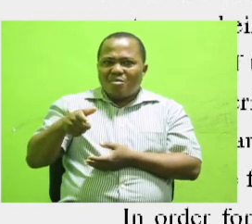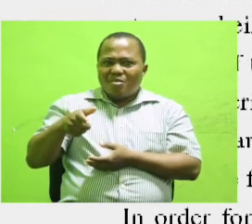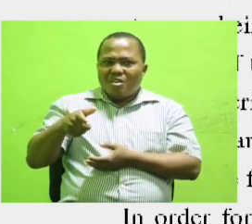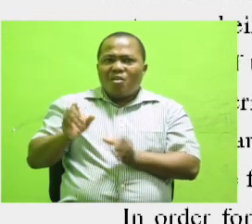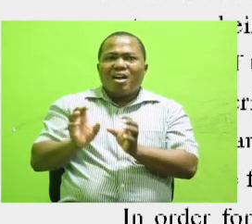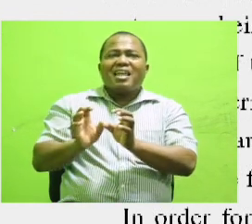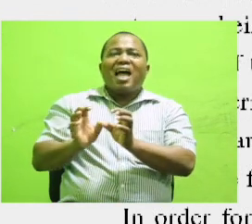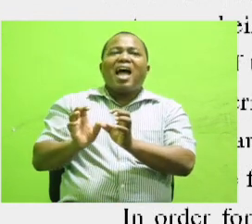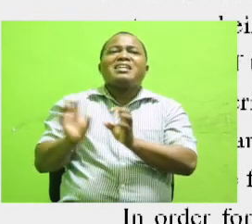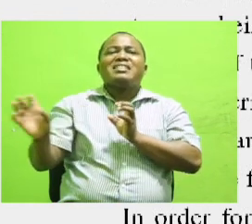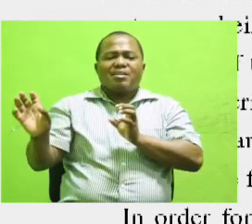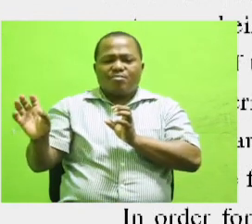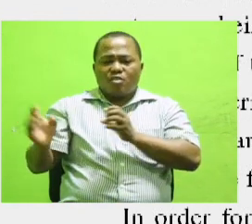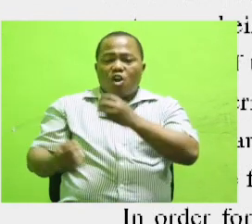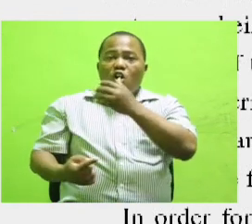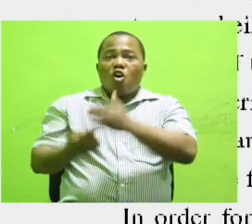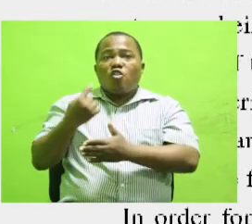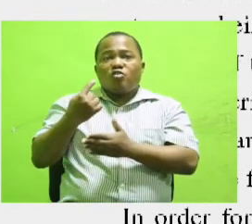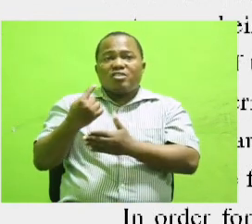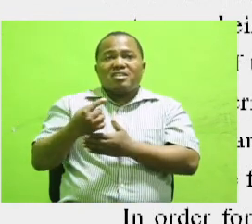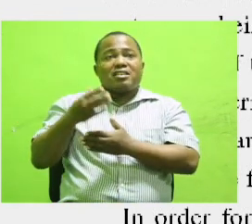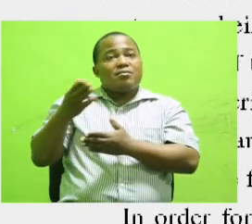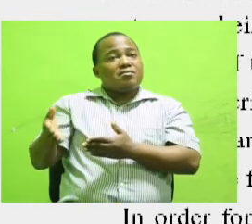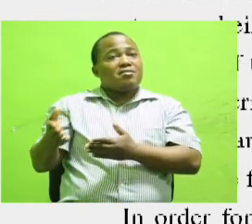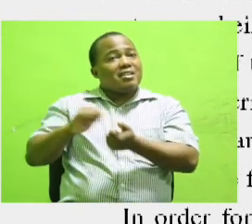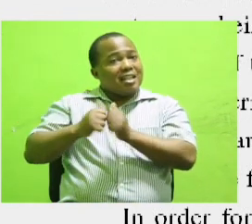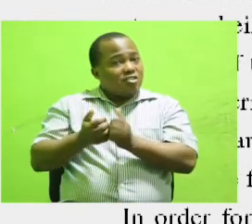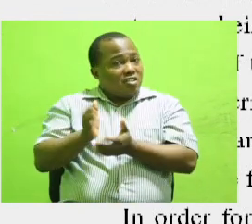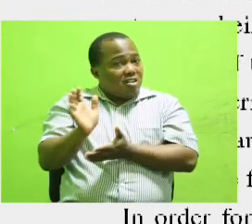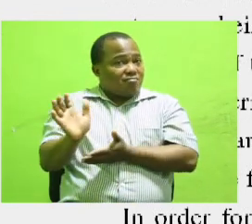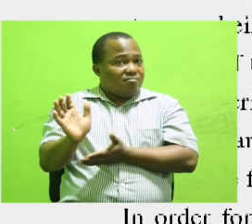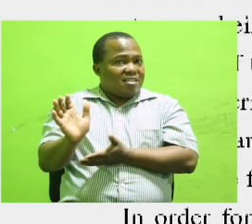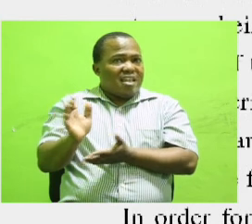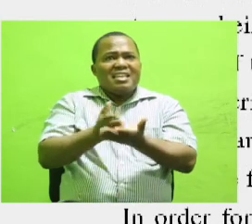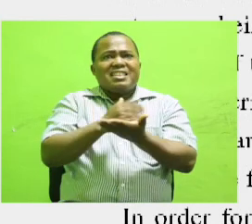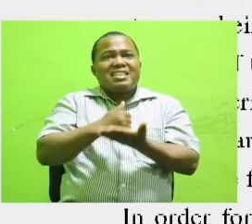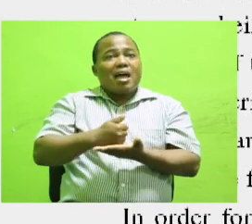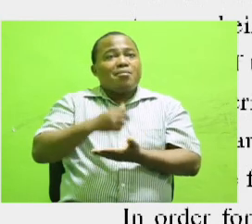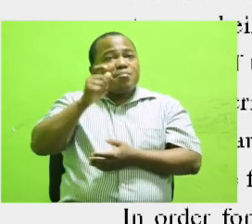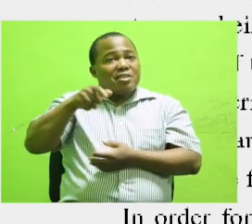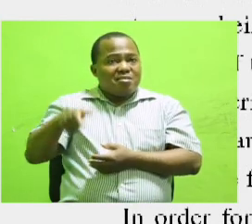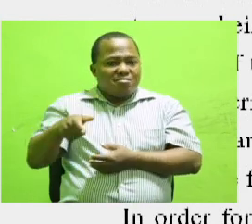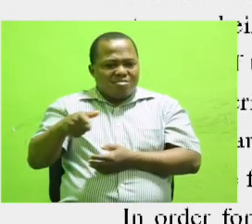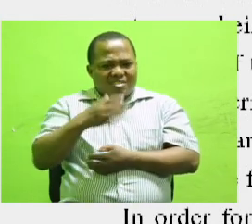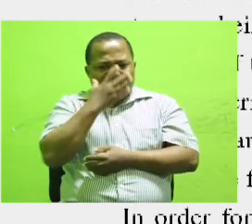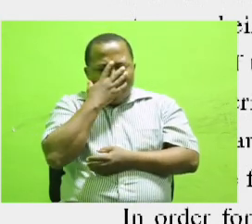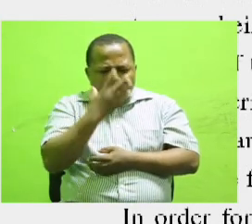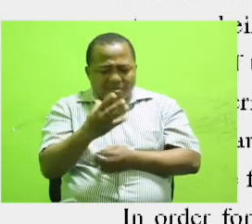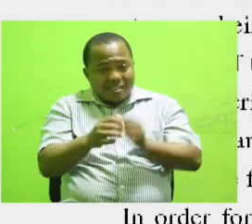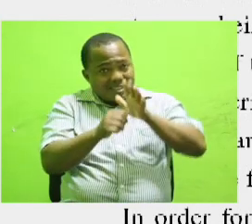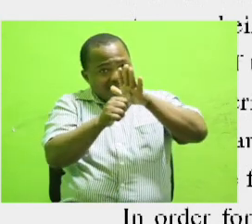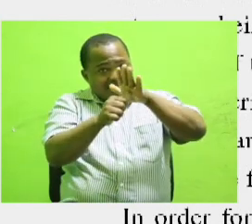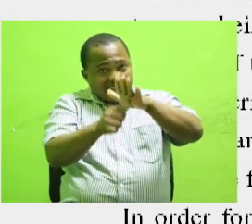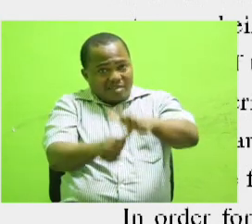them due to the goodness of their hearts, while there are some people who would shun and discriminate them